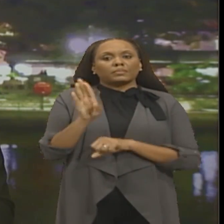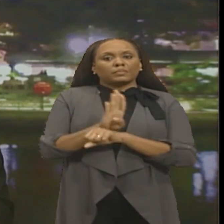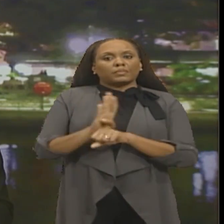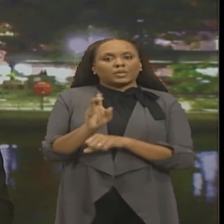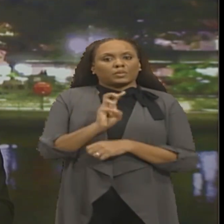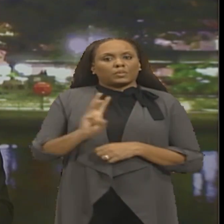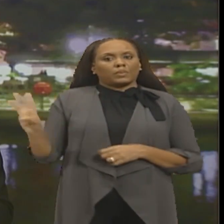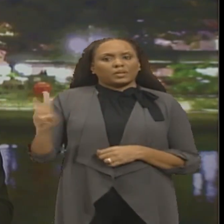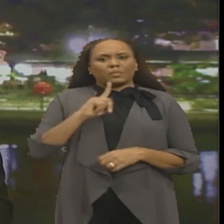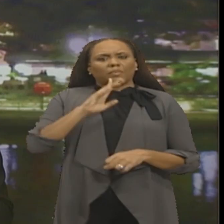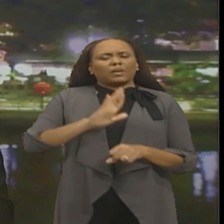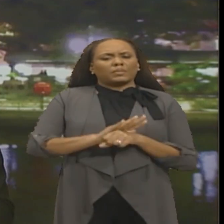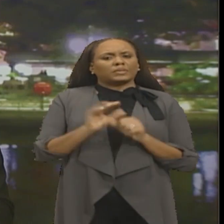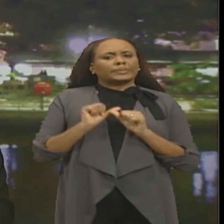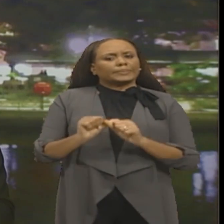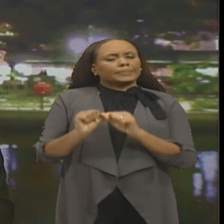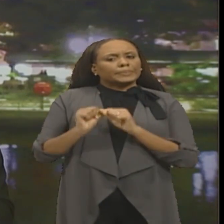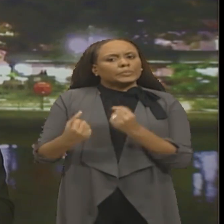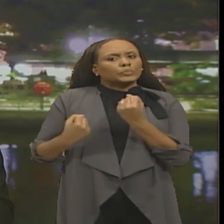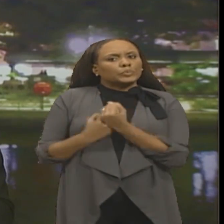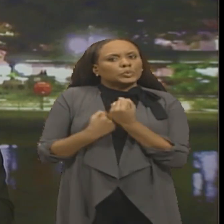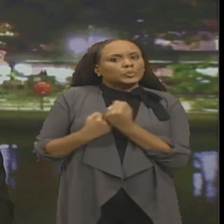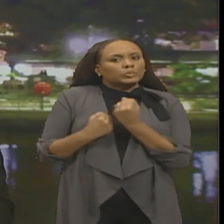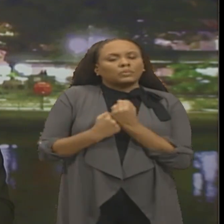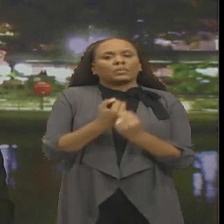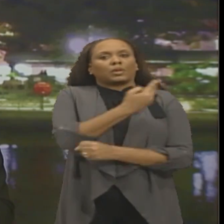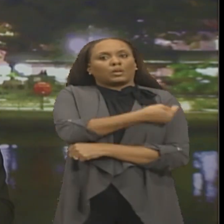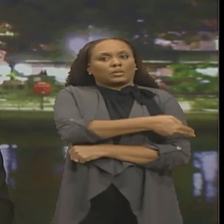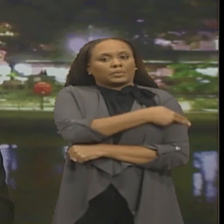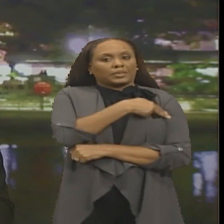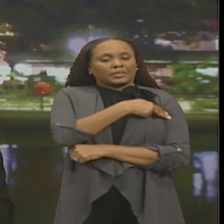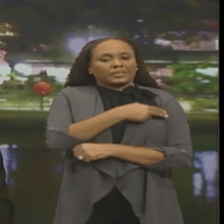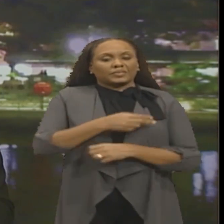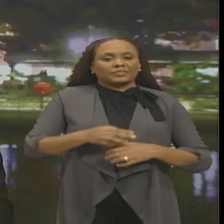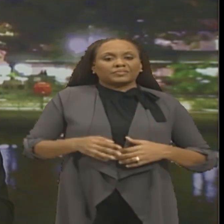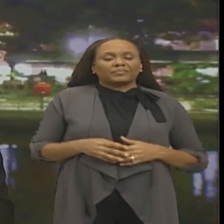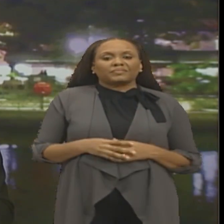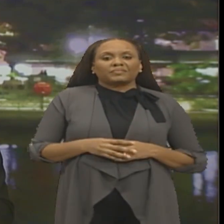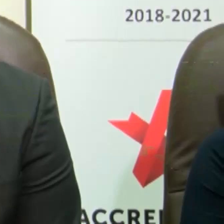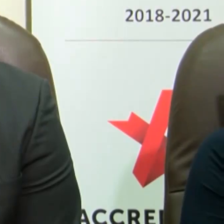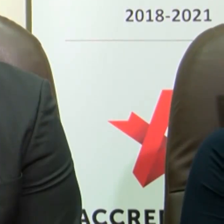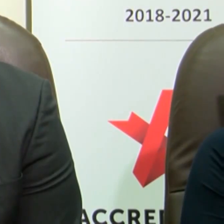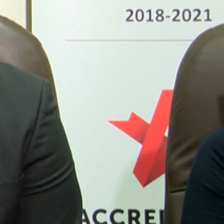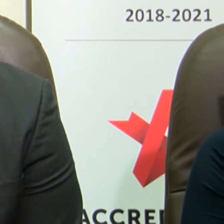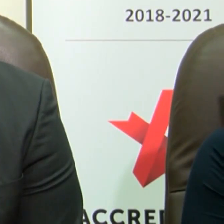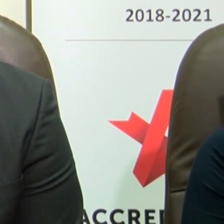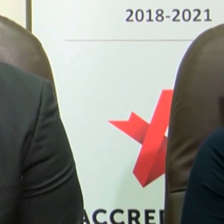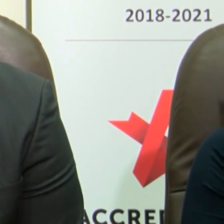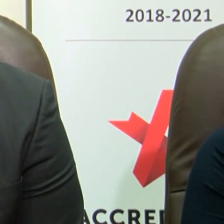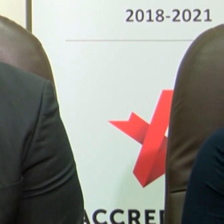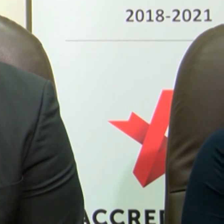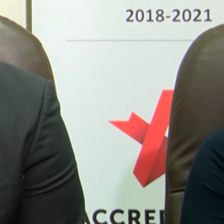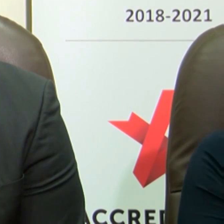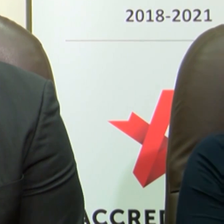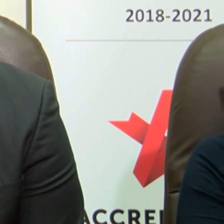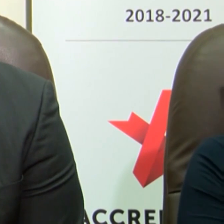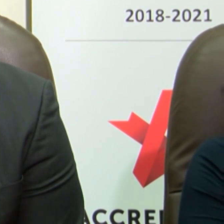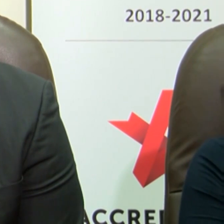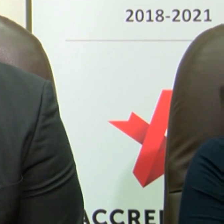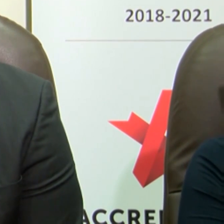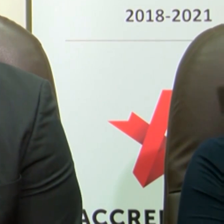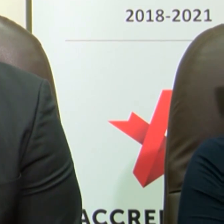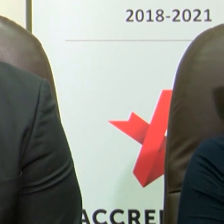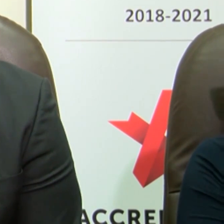Holder, pledged the club's continued support for the QEH. We've decided to make this donation